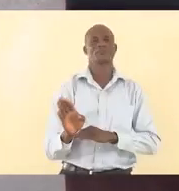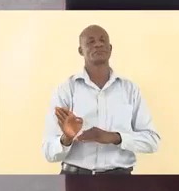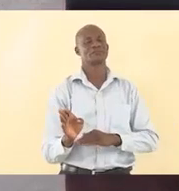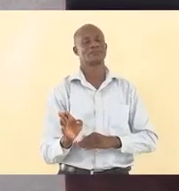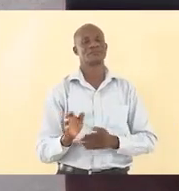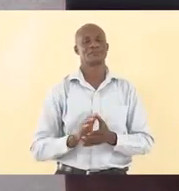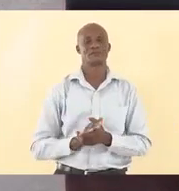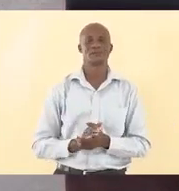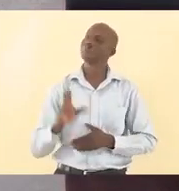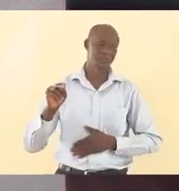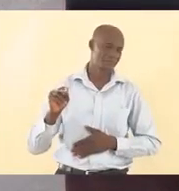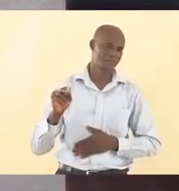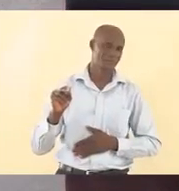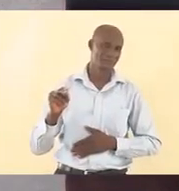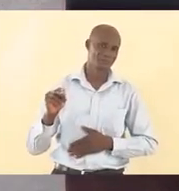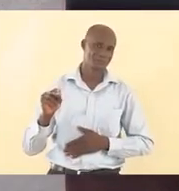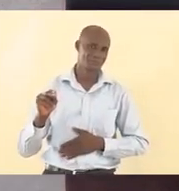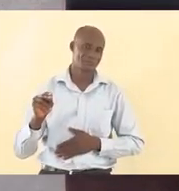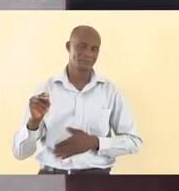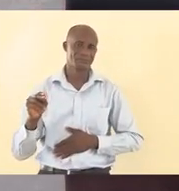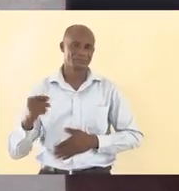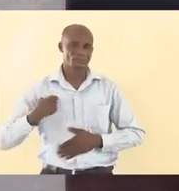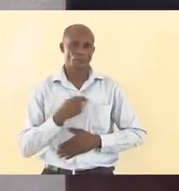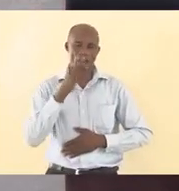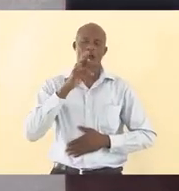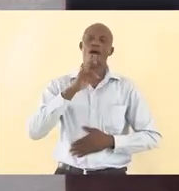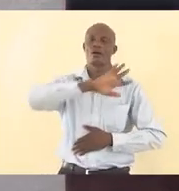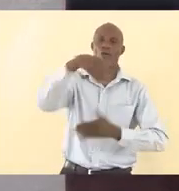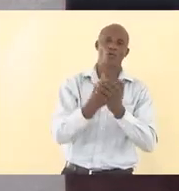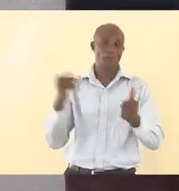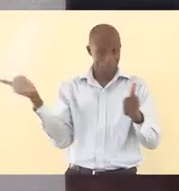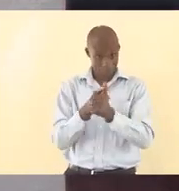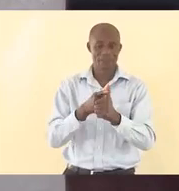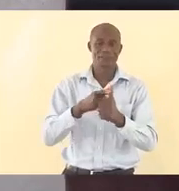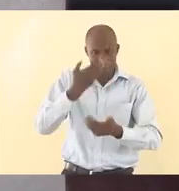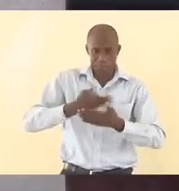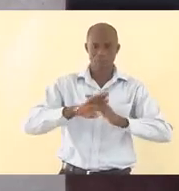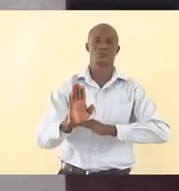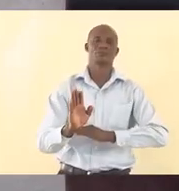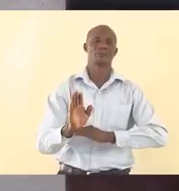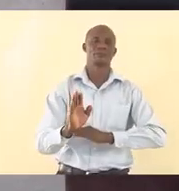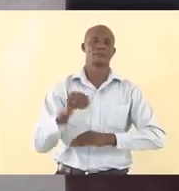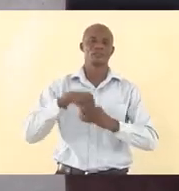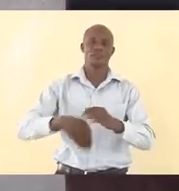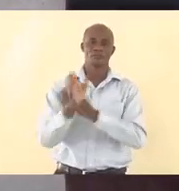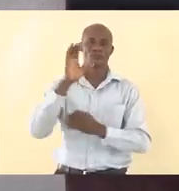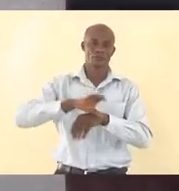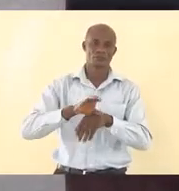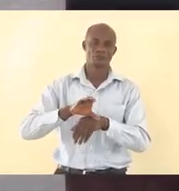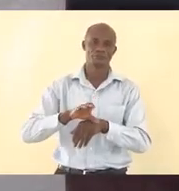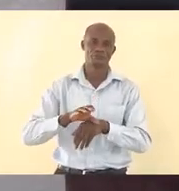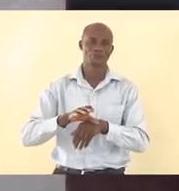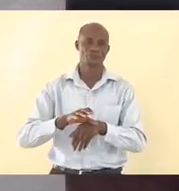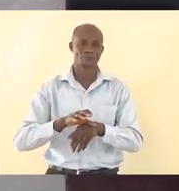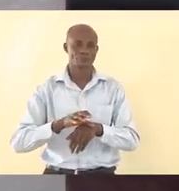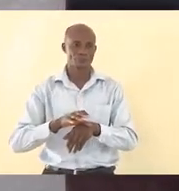No. We are all first born in God's church. We all have a stake.